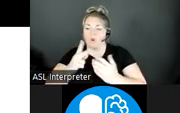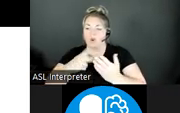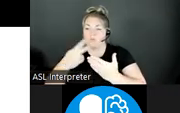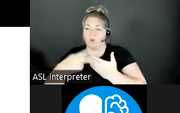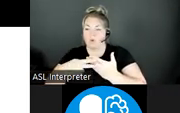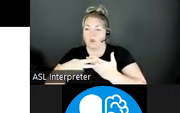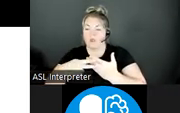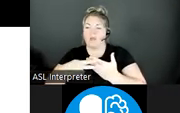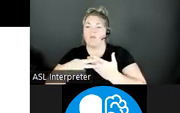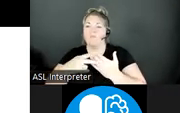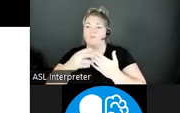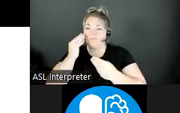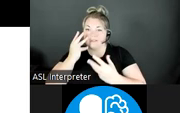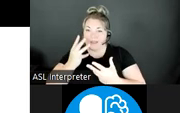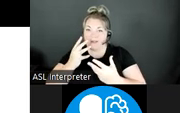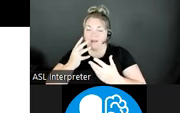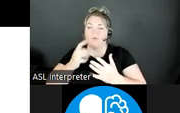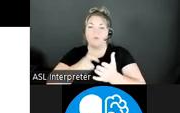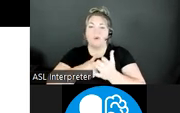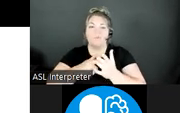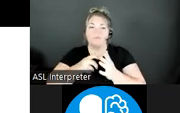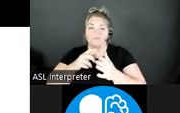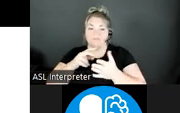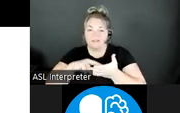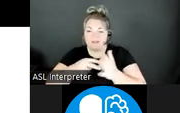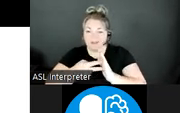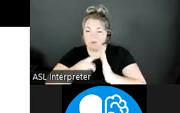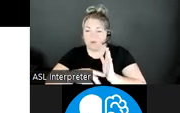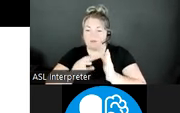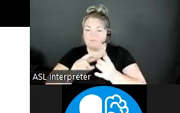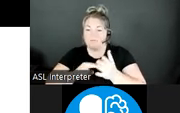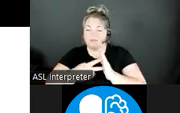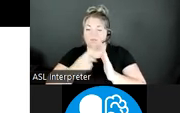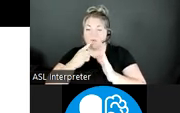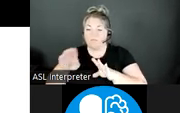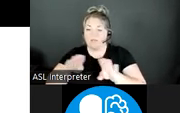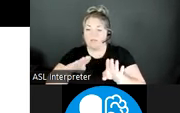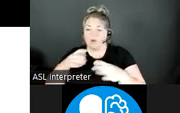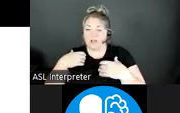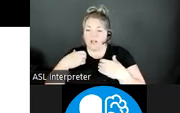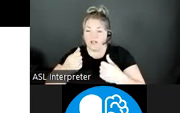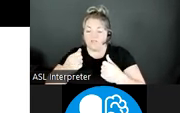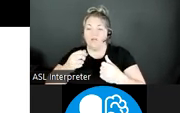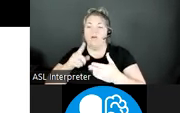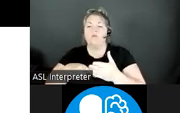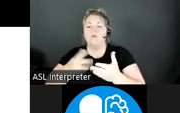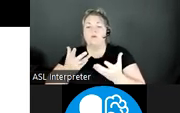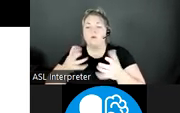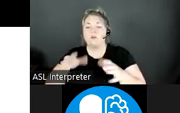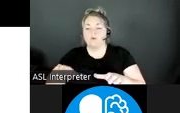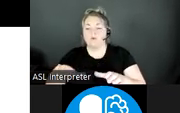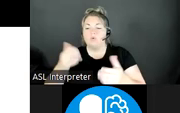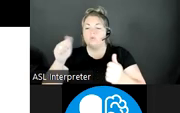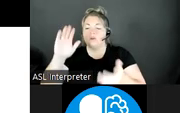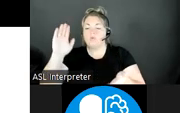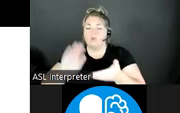data requirements, its own way of defining what behavioral health service means. And what we wanted to do was try to reduce all of